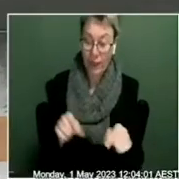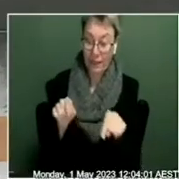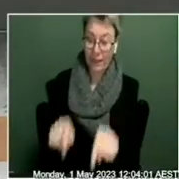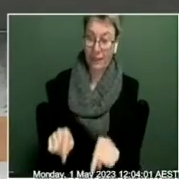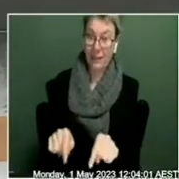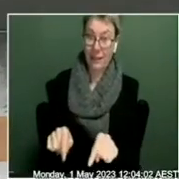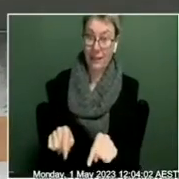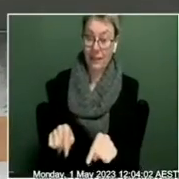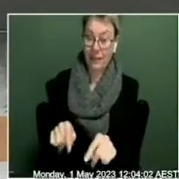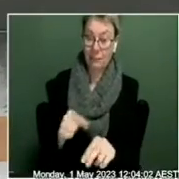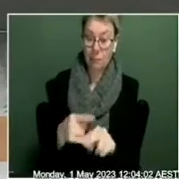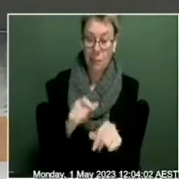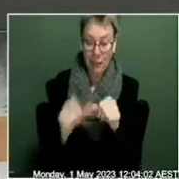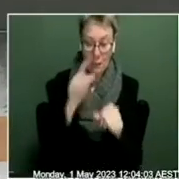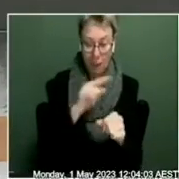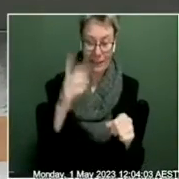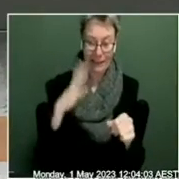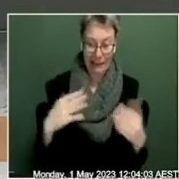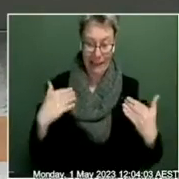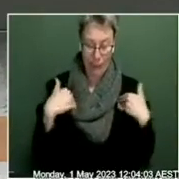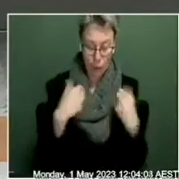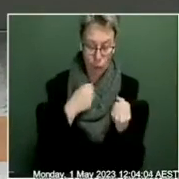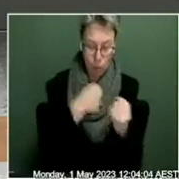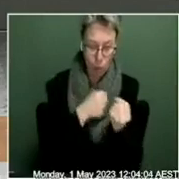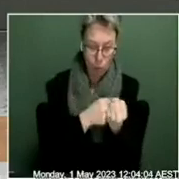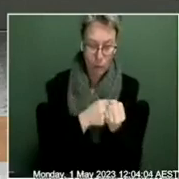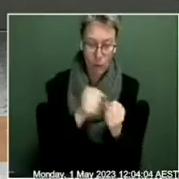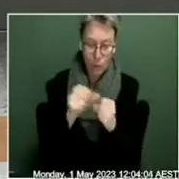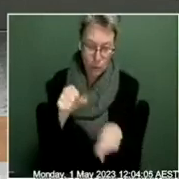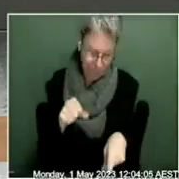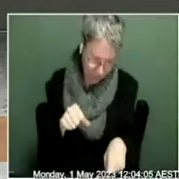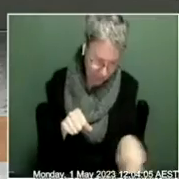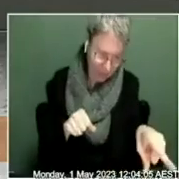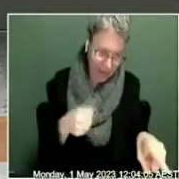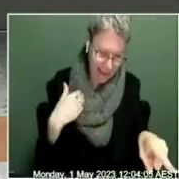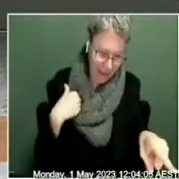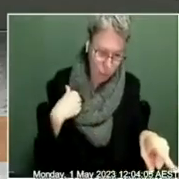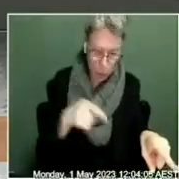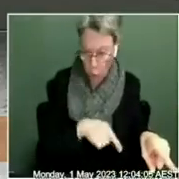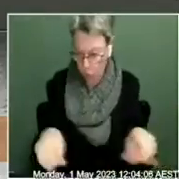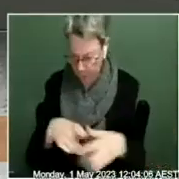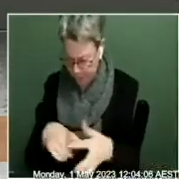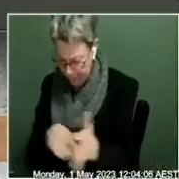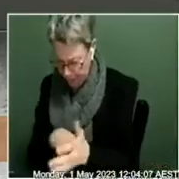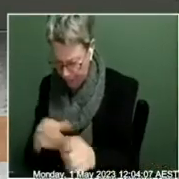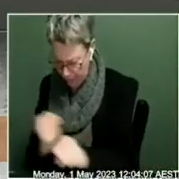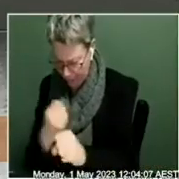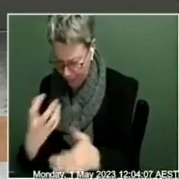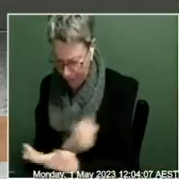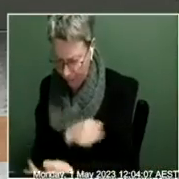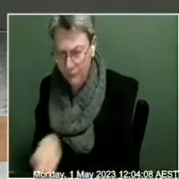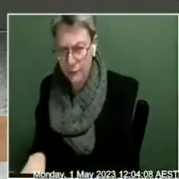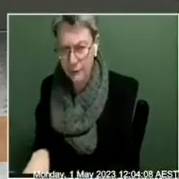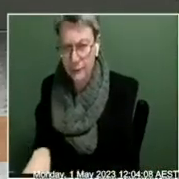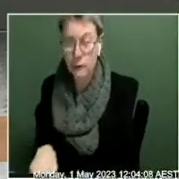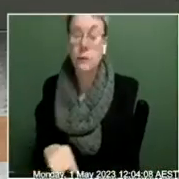planning on doing anything about those particular concerns raised by the